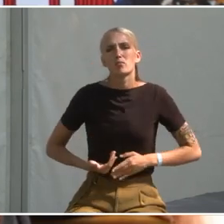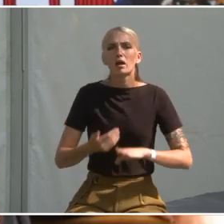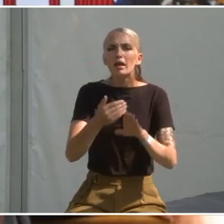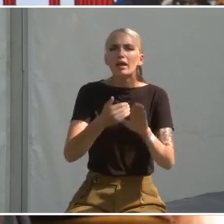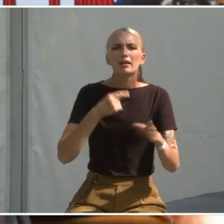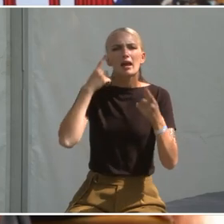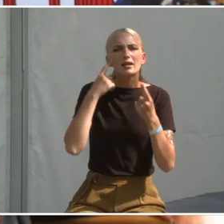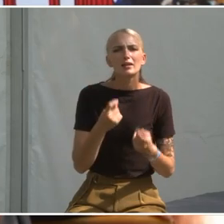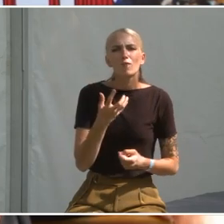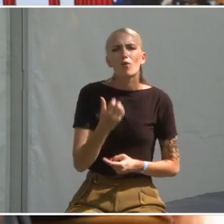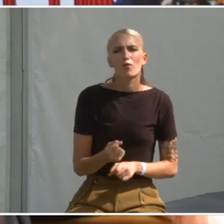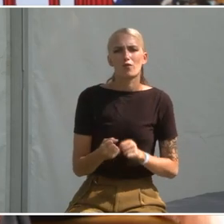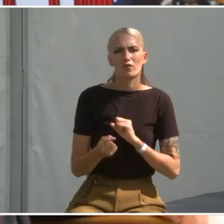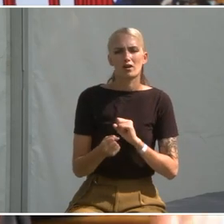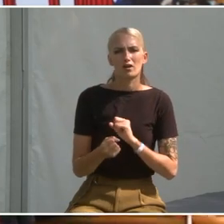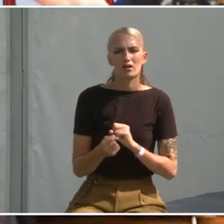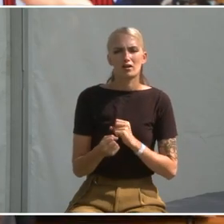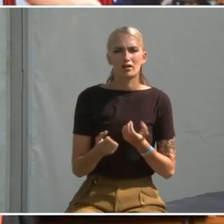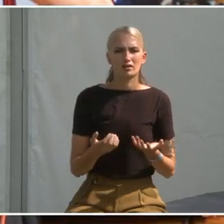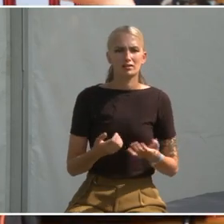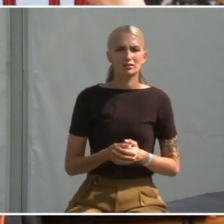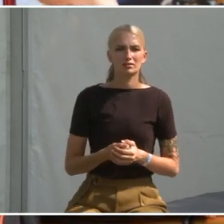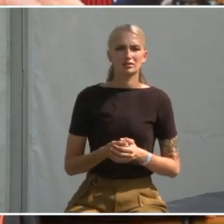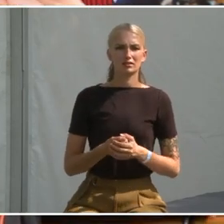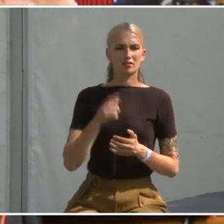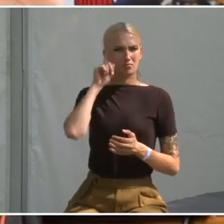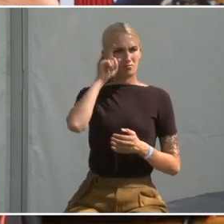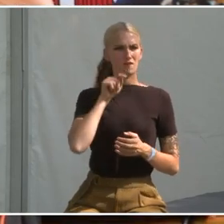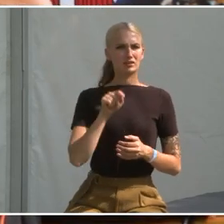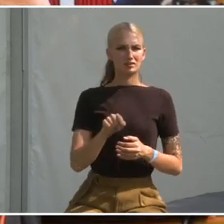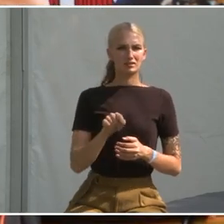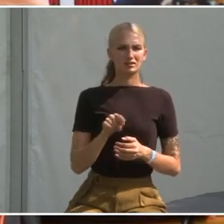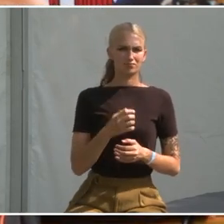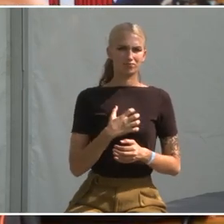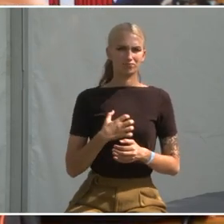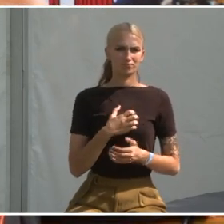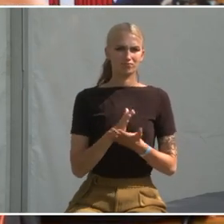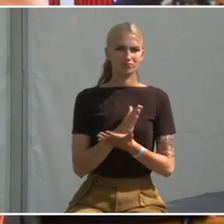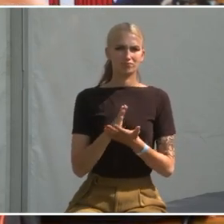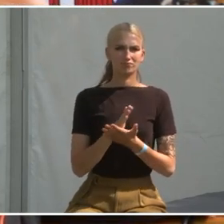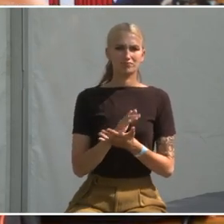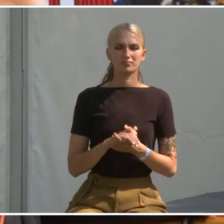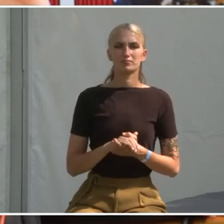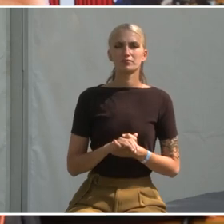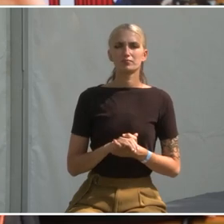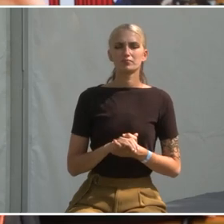need to know it actually, and I feel like this is also a valid thing which we need to work on. Yeah, there's actually documentation that